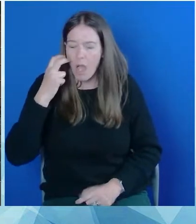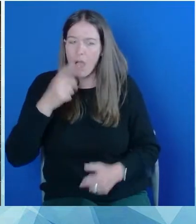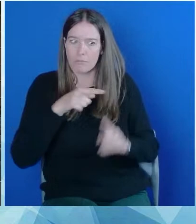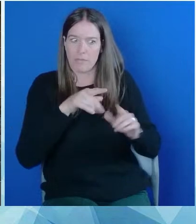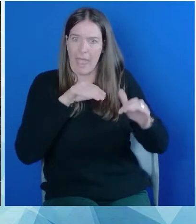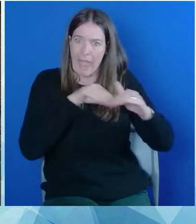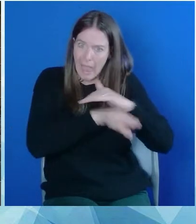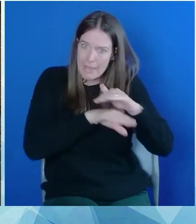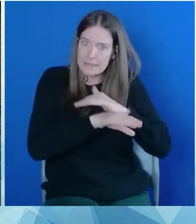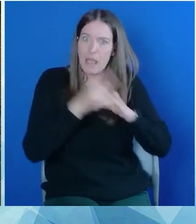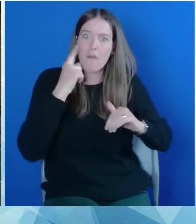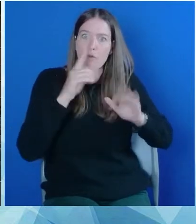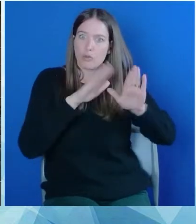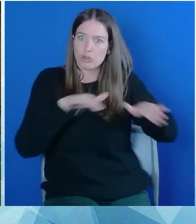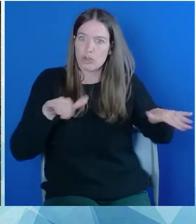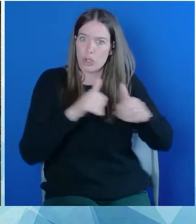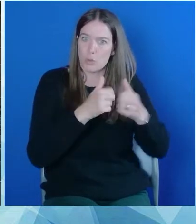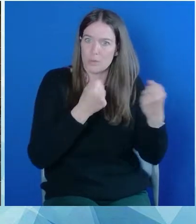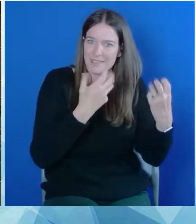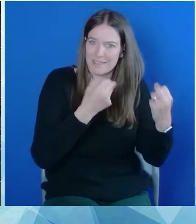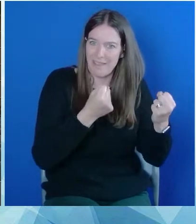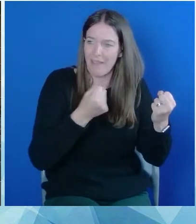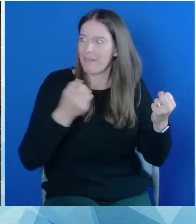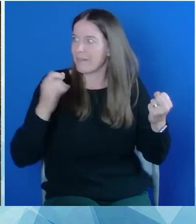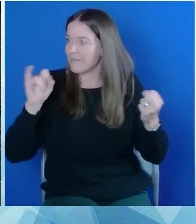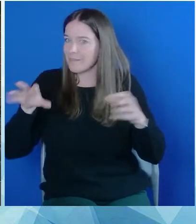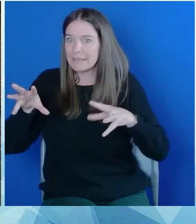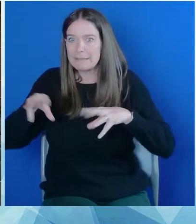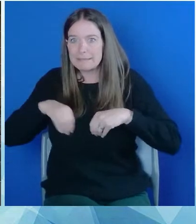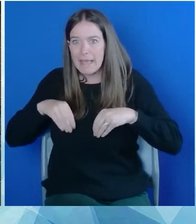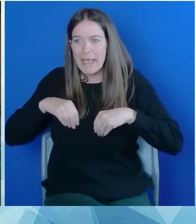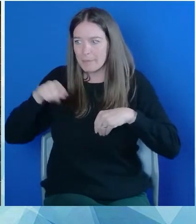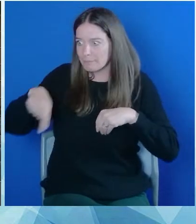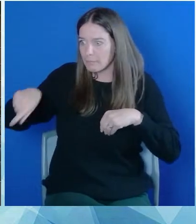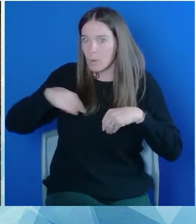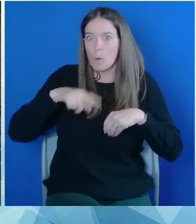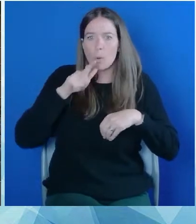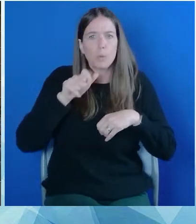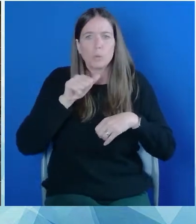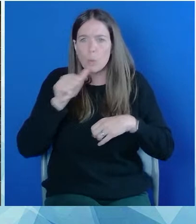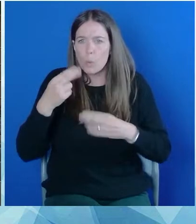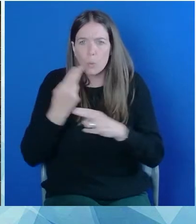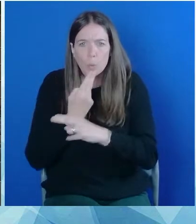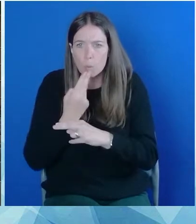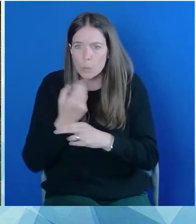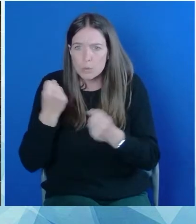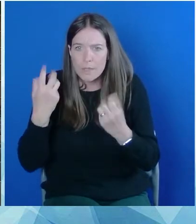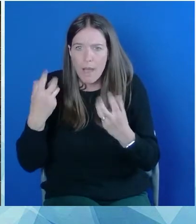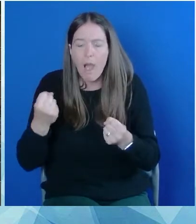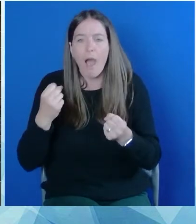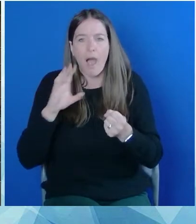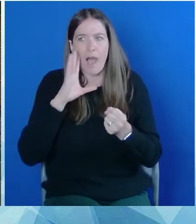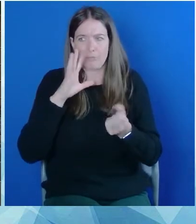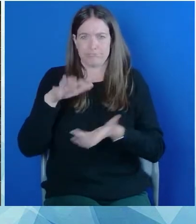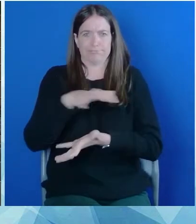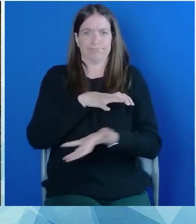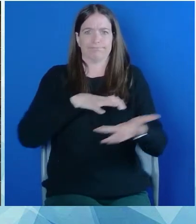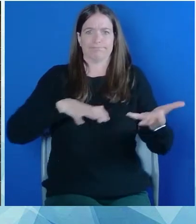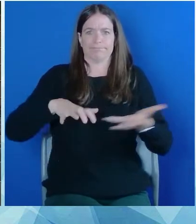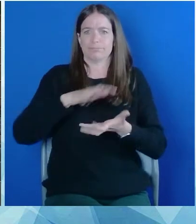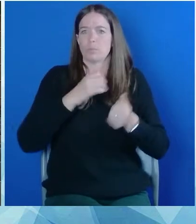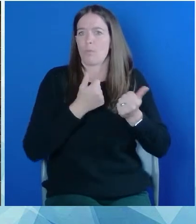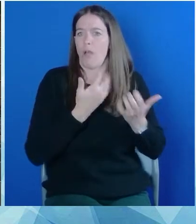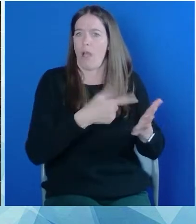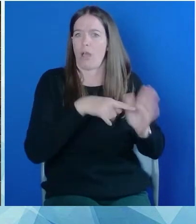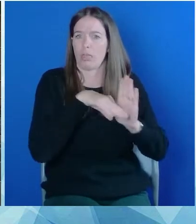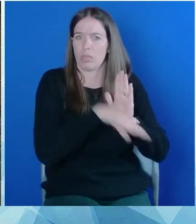needs and don't use ASL is in conflict with our policy and our mission as a school for the deaf and blind. For our students who are deaf, blind, or deaf and